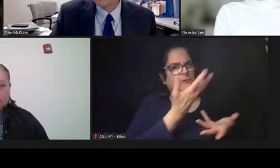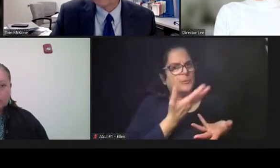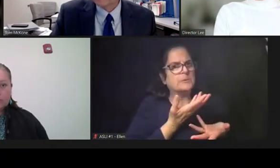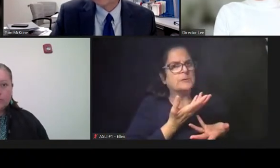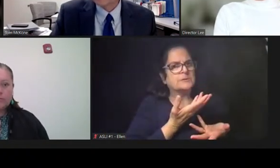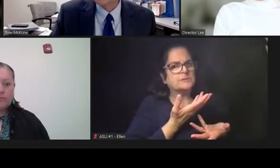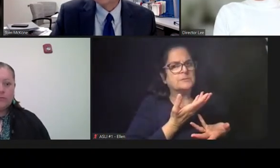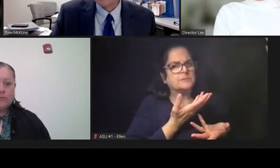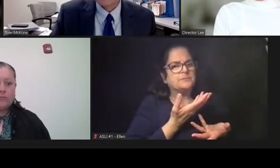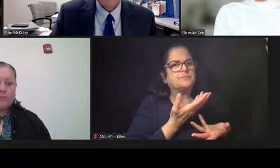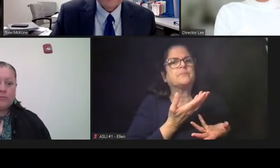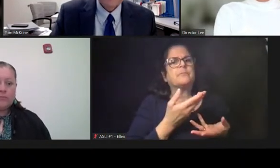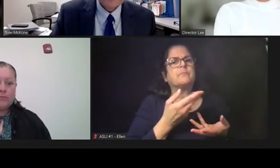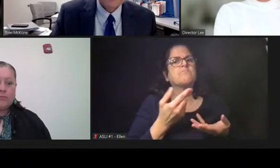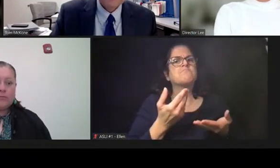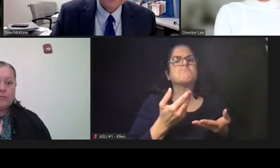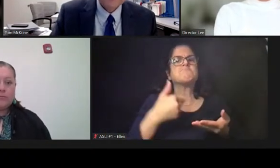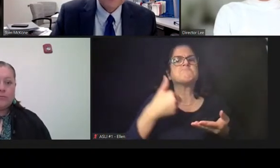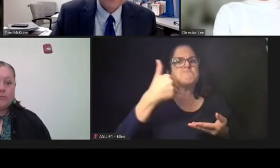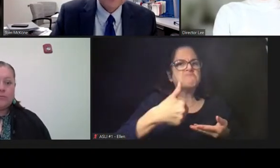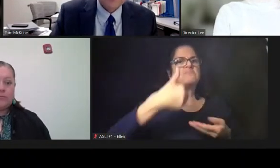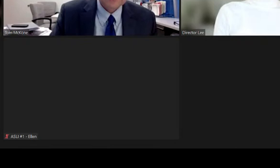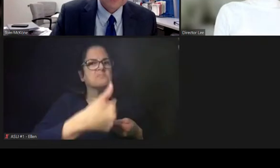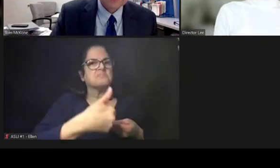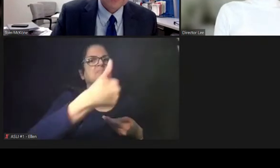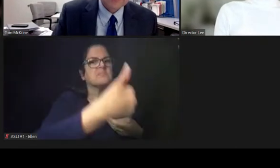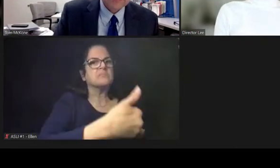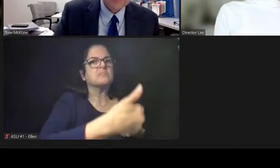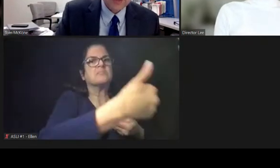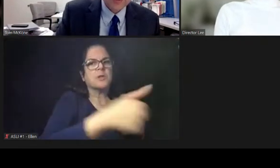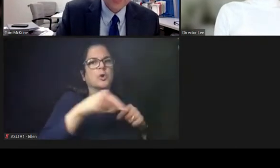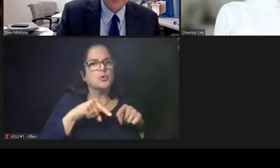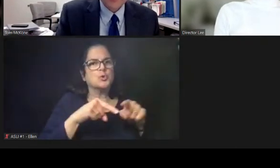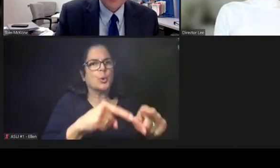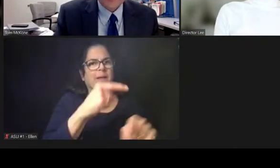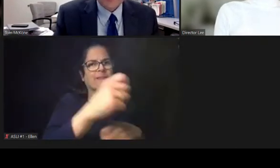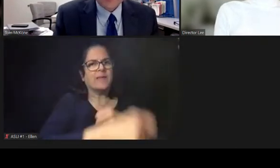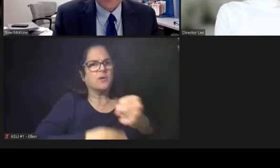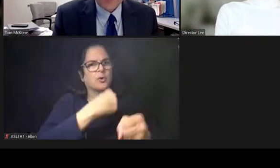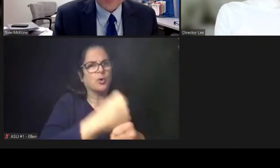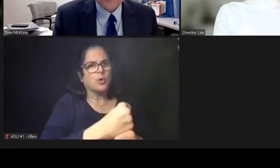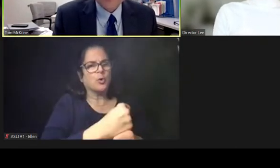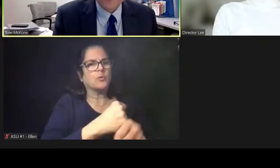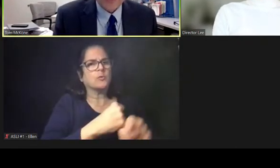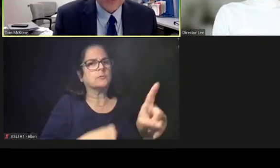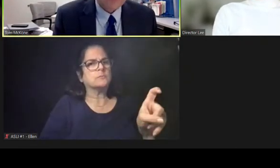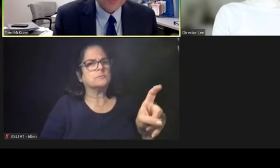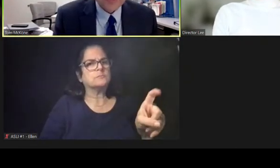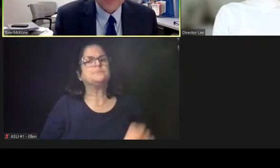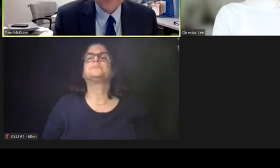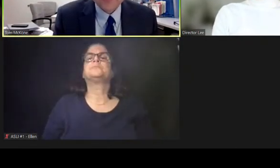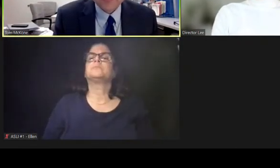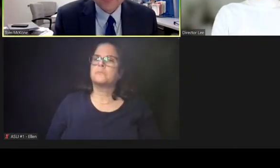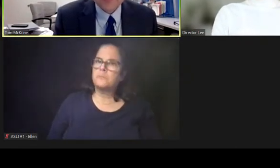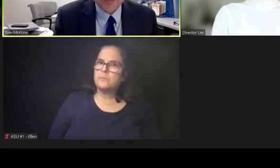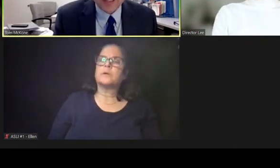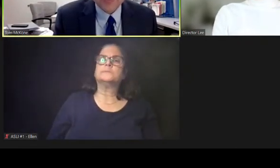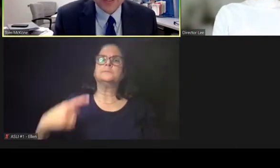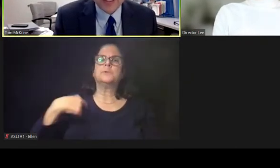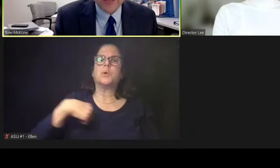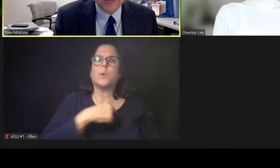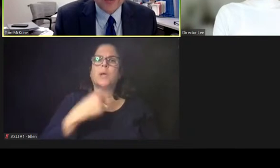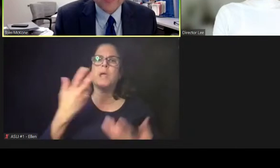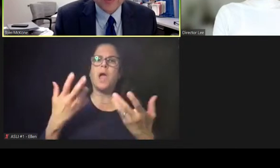give us by way of update over the course of the next year? Yeah, so we have written into